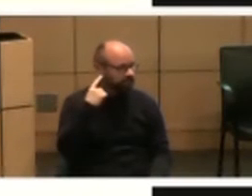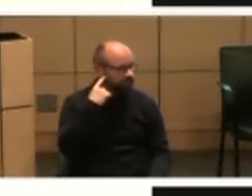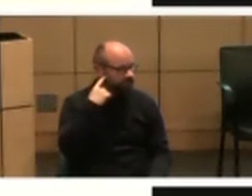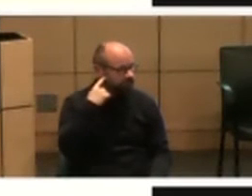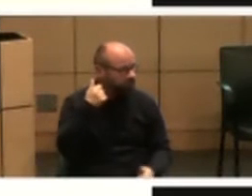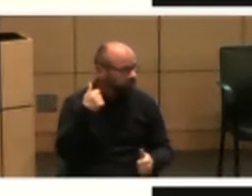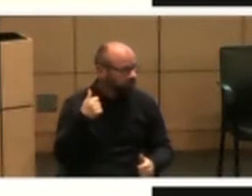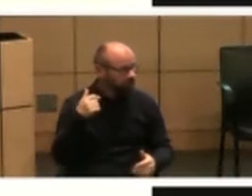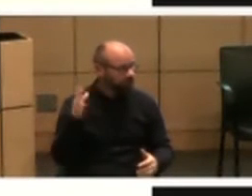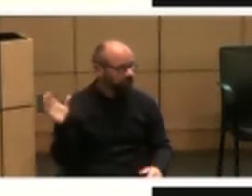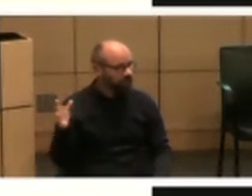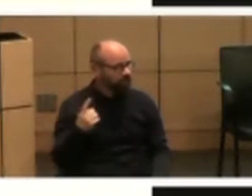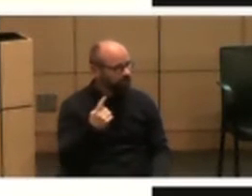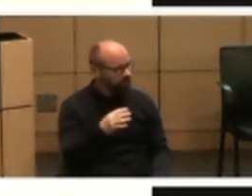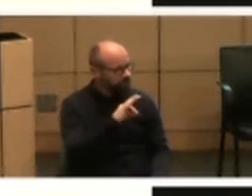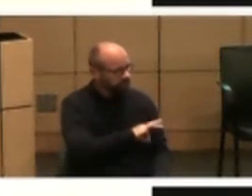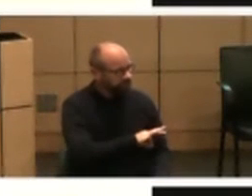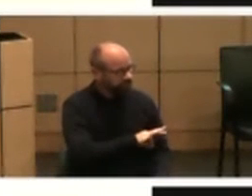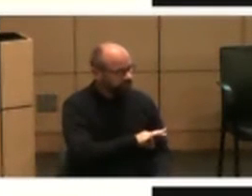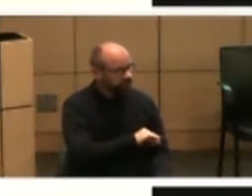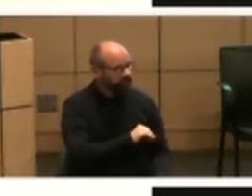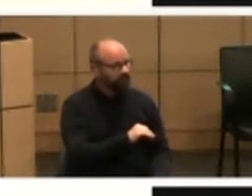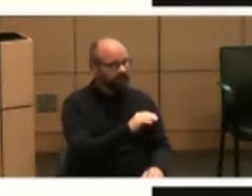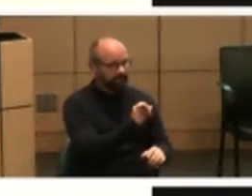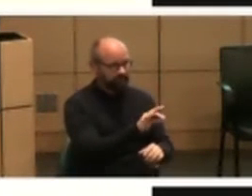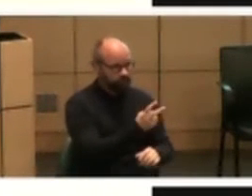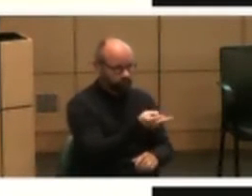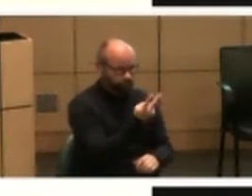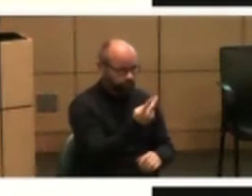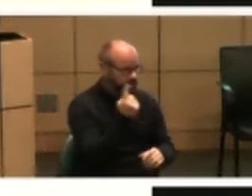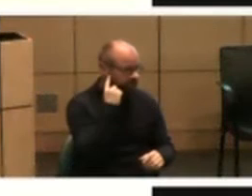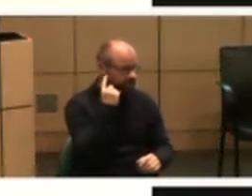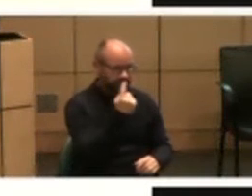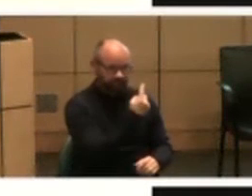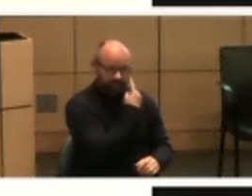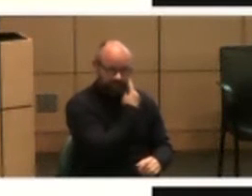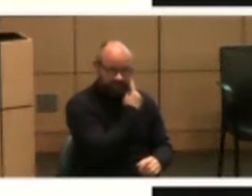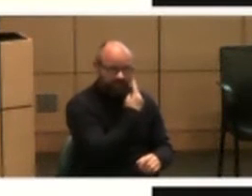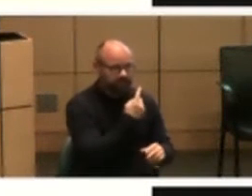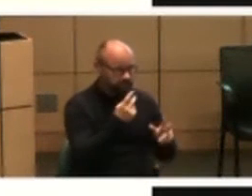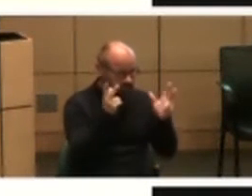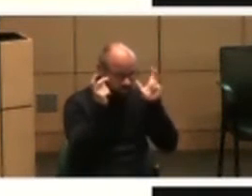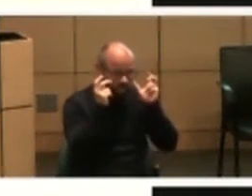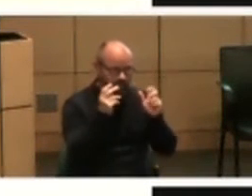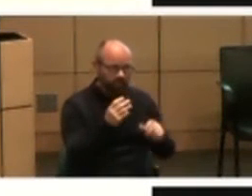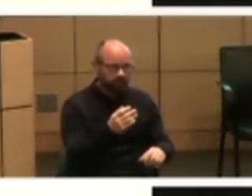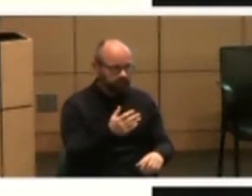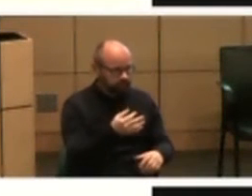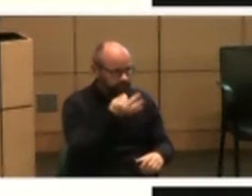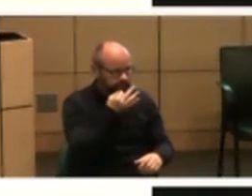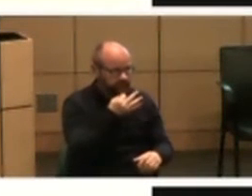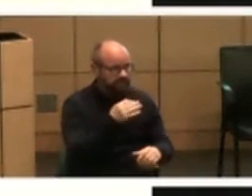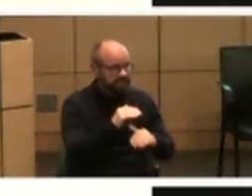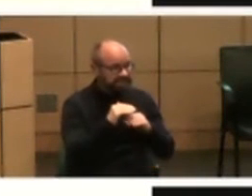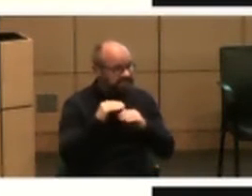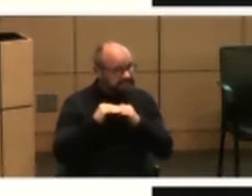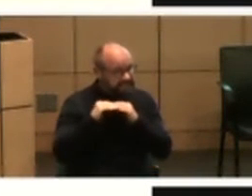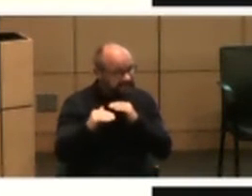the advantage you get from having two ears under this situation is really robust. So in steady noise, it can